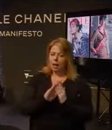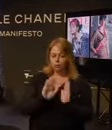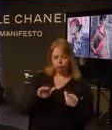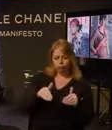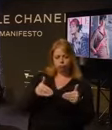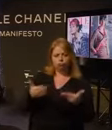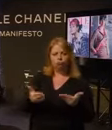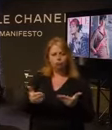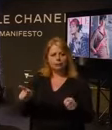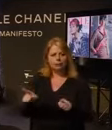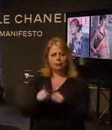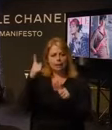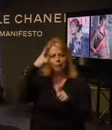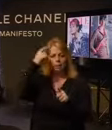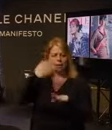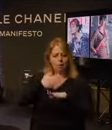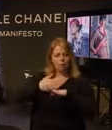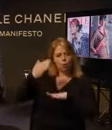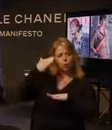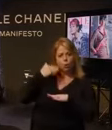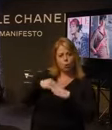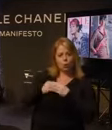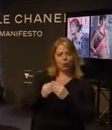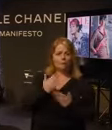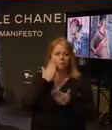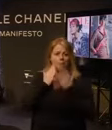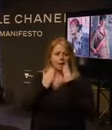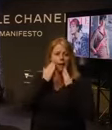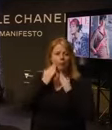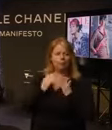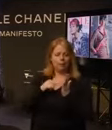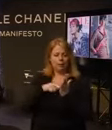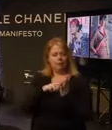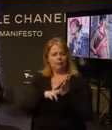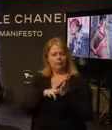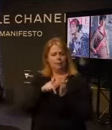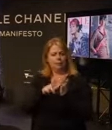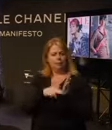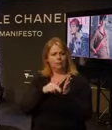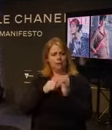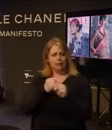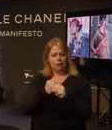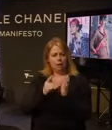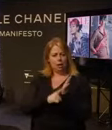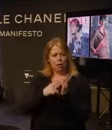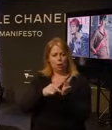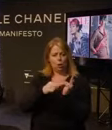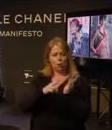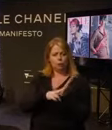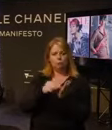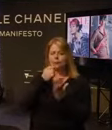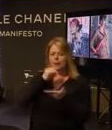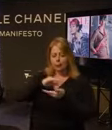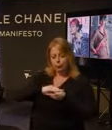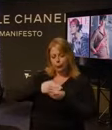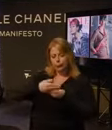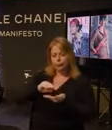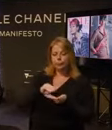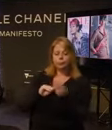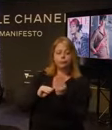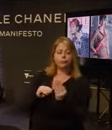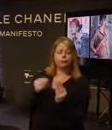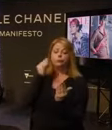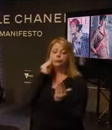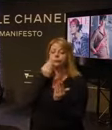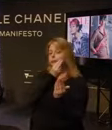same idea of the modern woman into the makeup, the tanning lotion, the sort of mini compacts to sort of take away travelling with you,